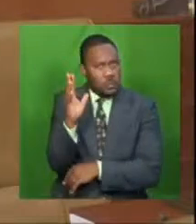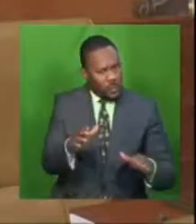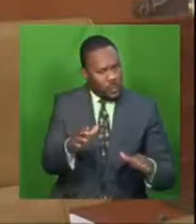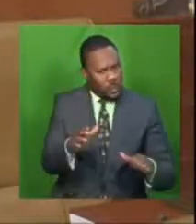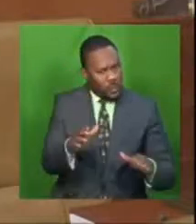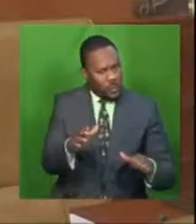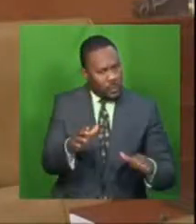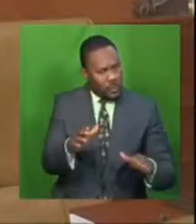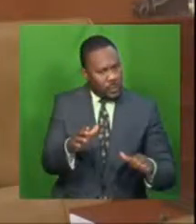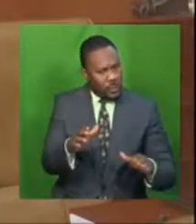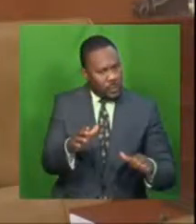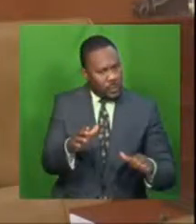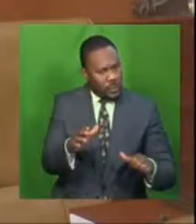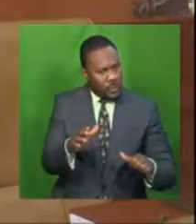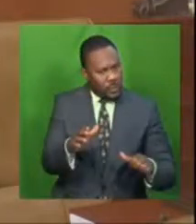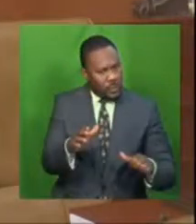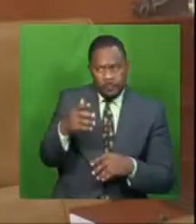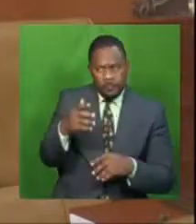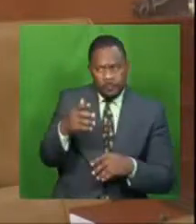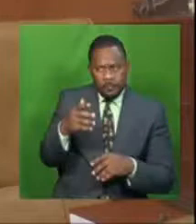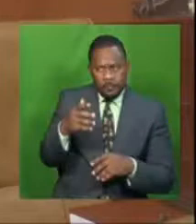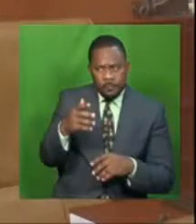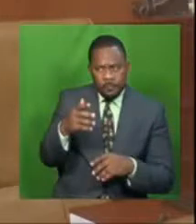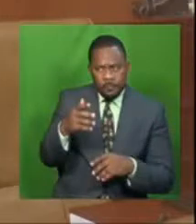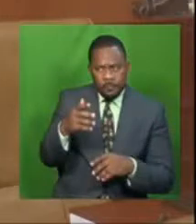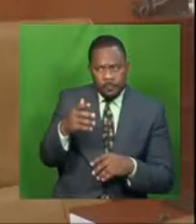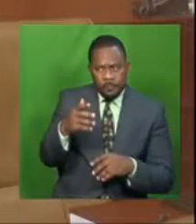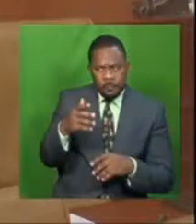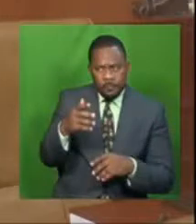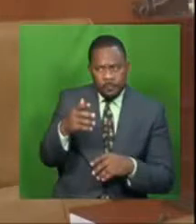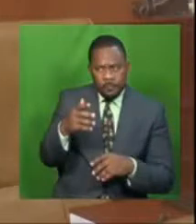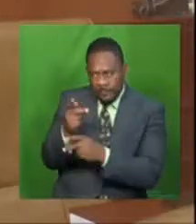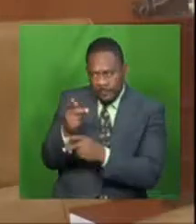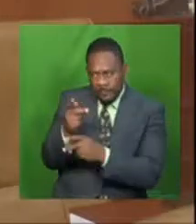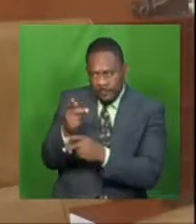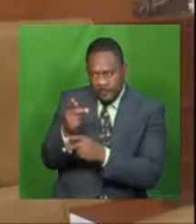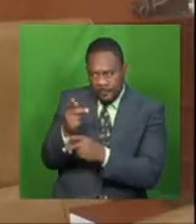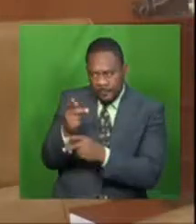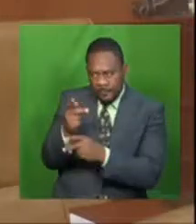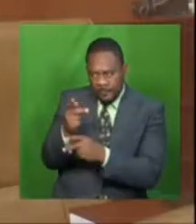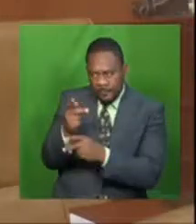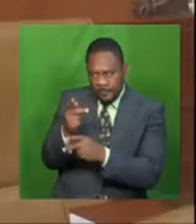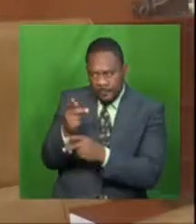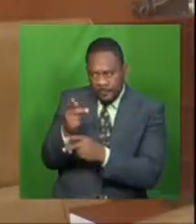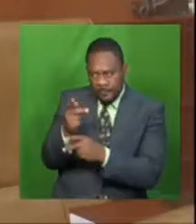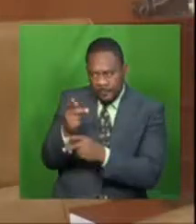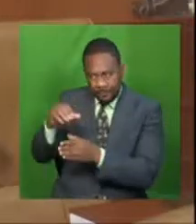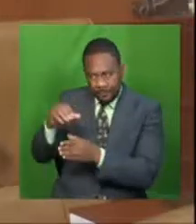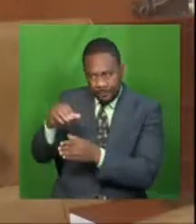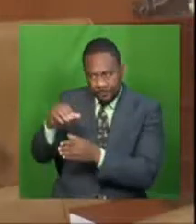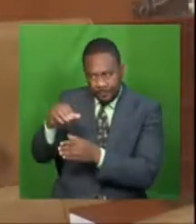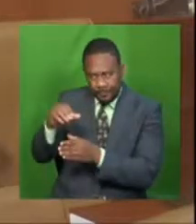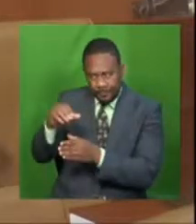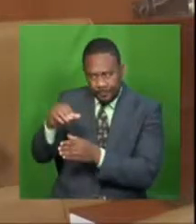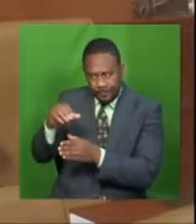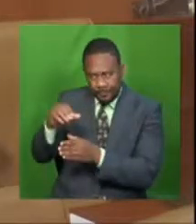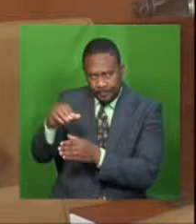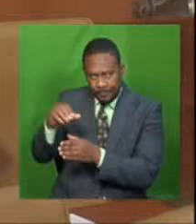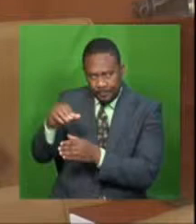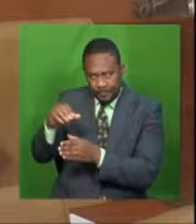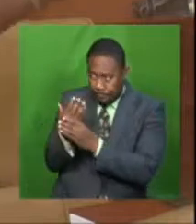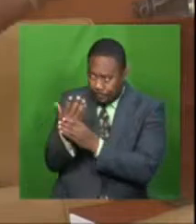to nurture these plants, we will ensure that of all the seedlings,